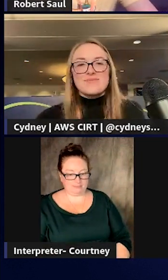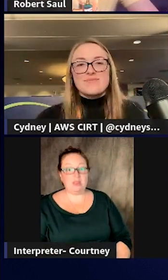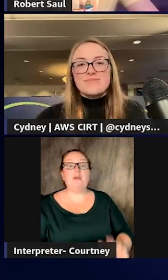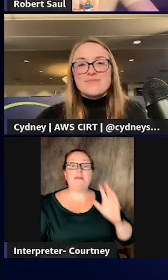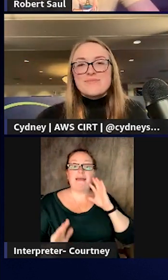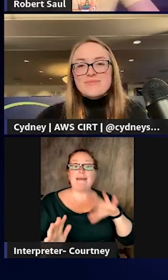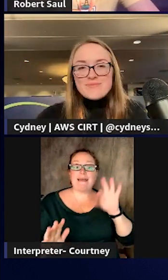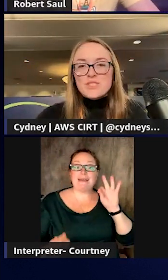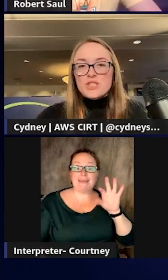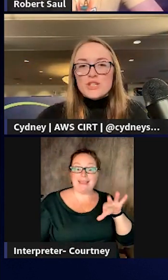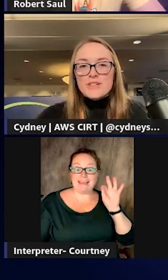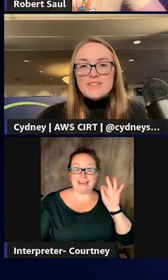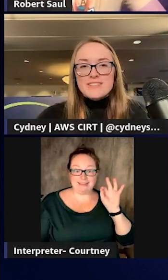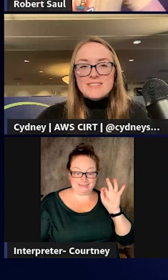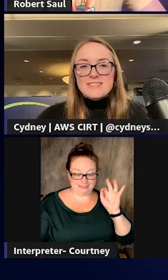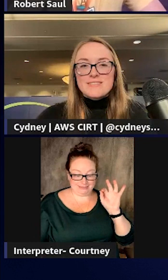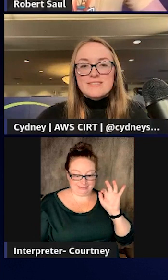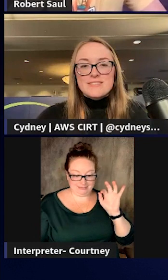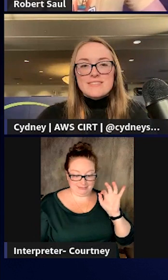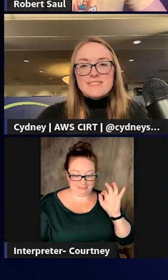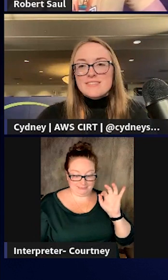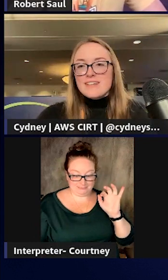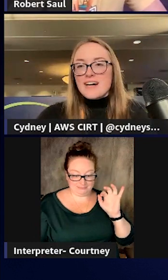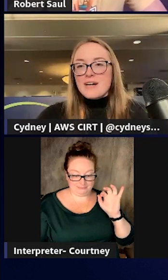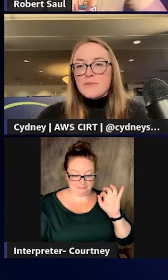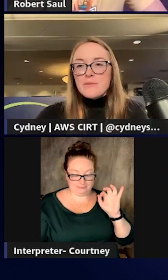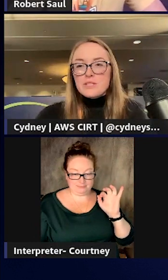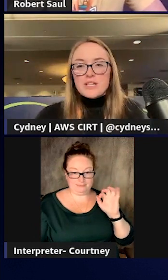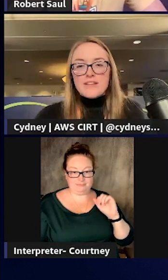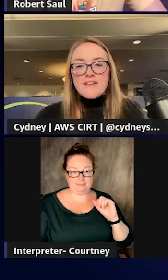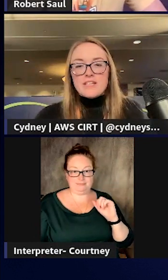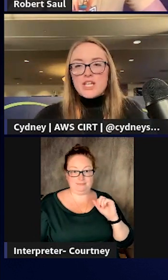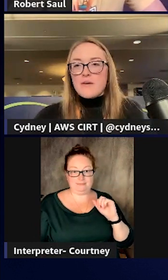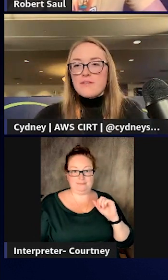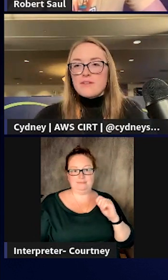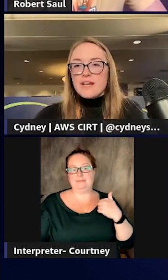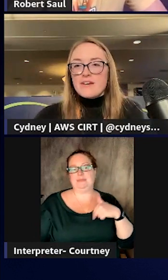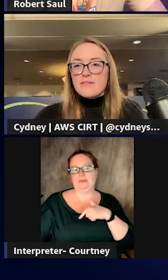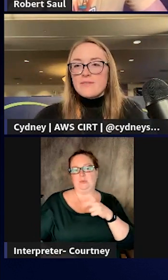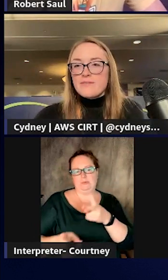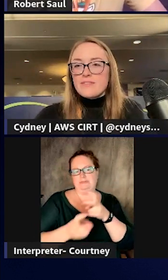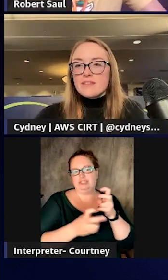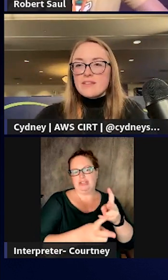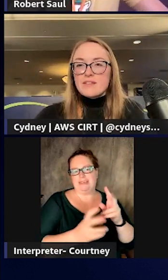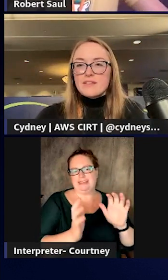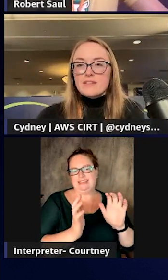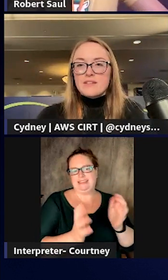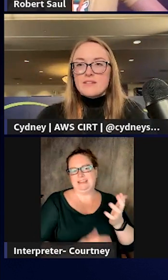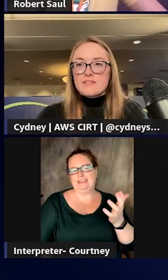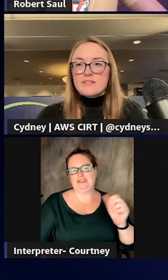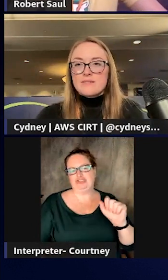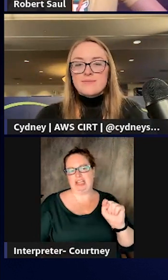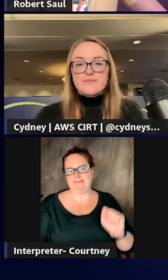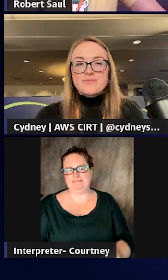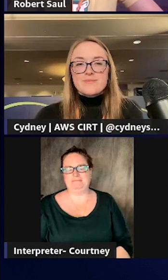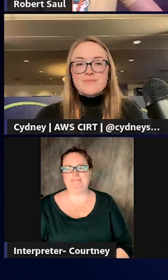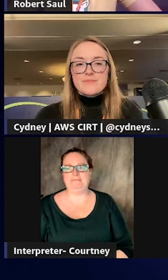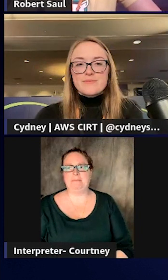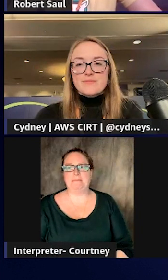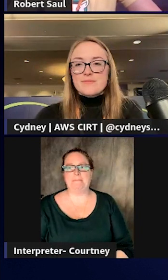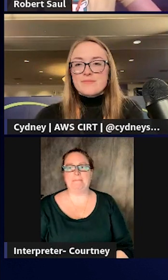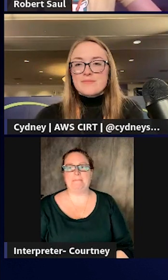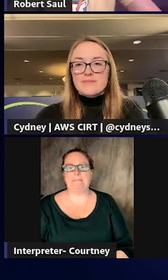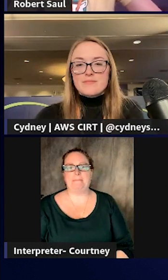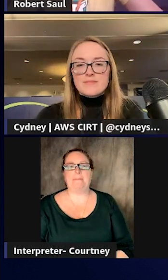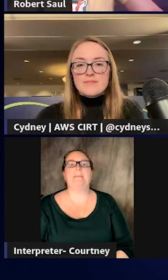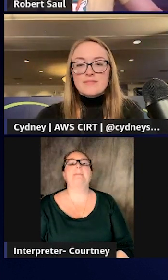it. Oh, you got it? Sure do. We will share that in the chat. Okay. Oh yeah, there it